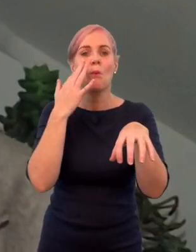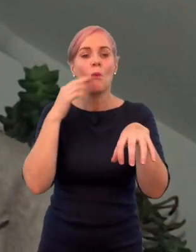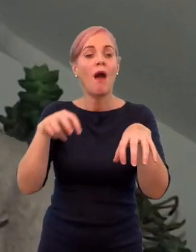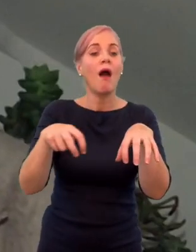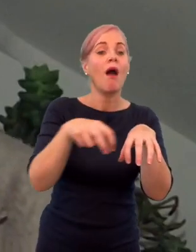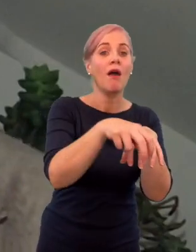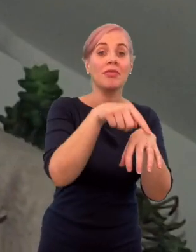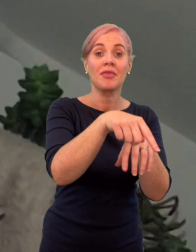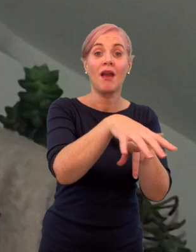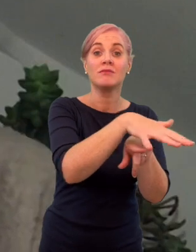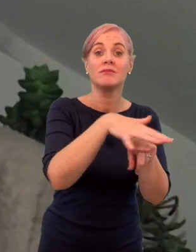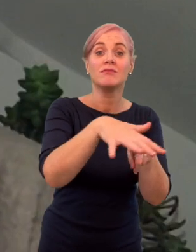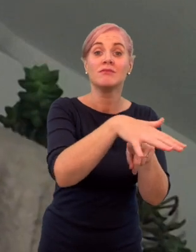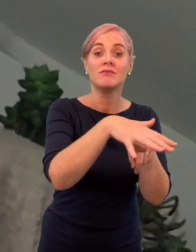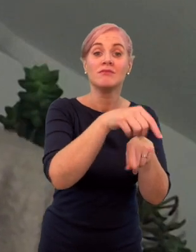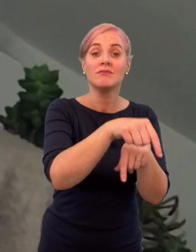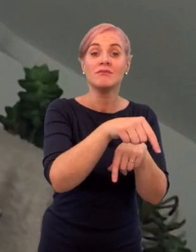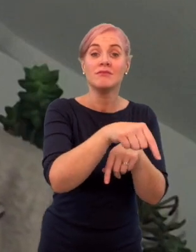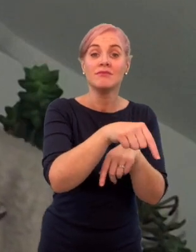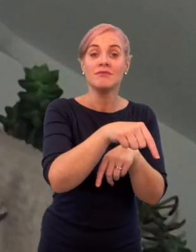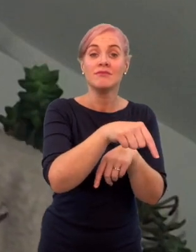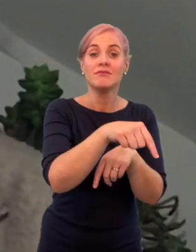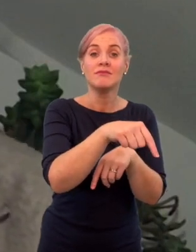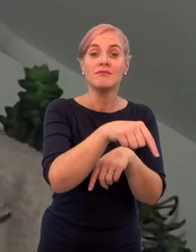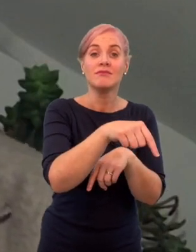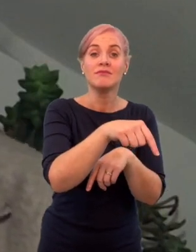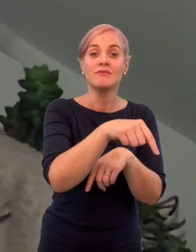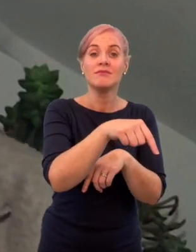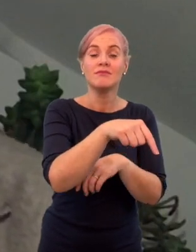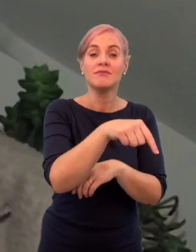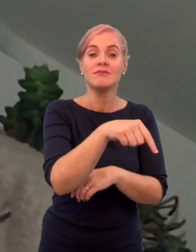and so when we're in a specific location, um,